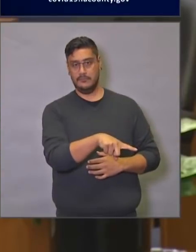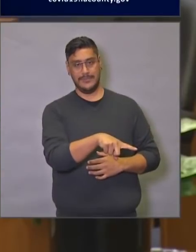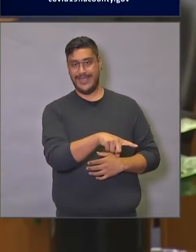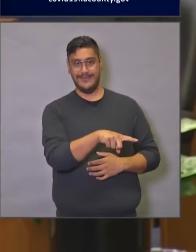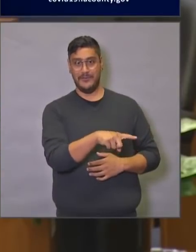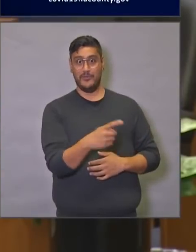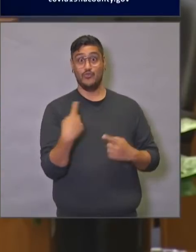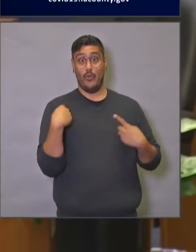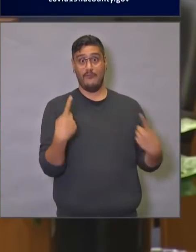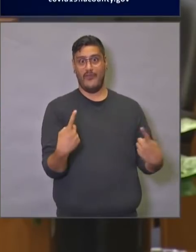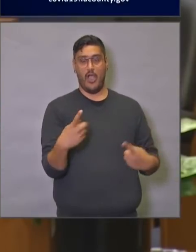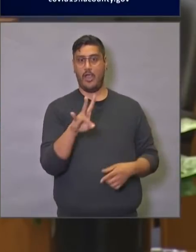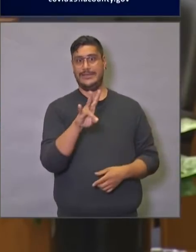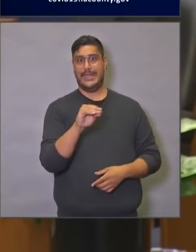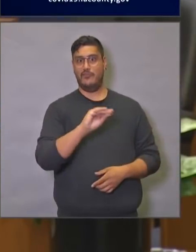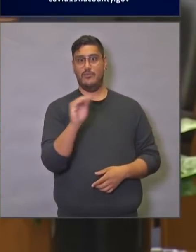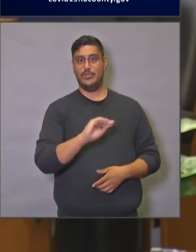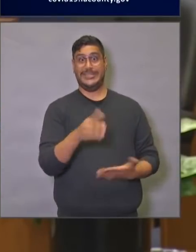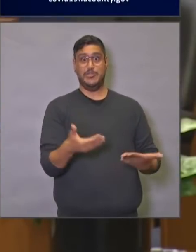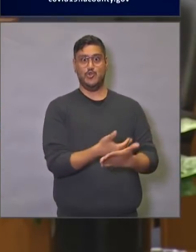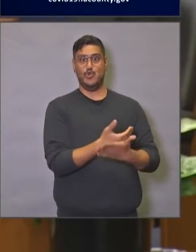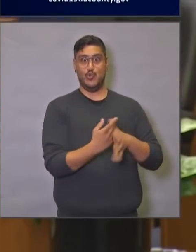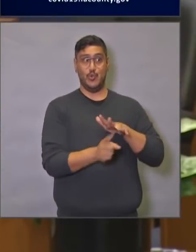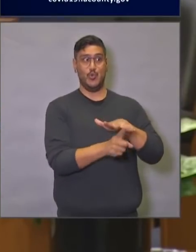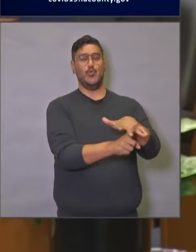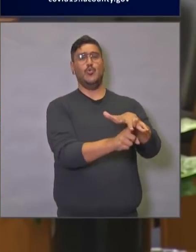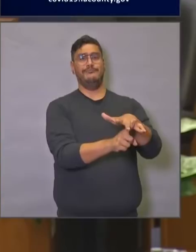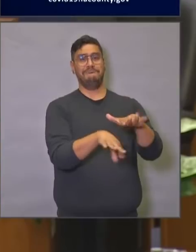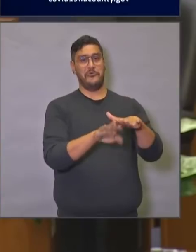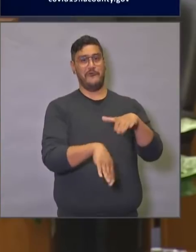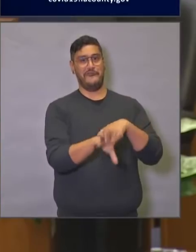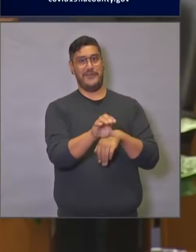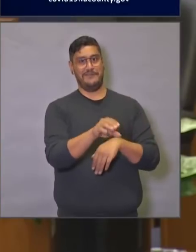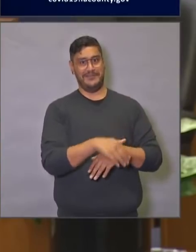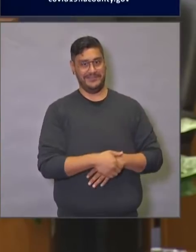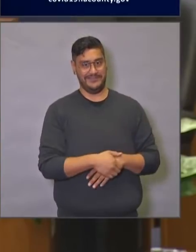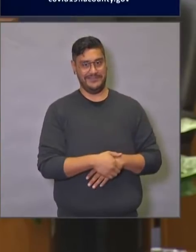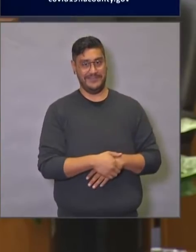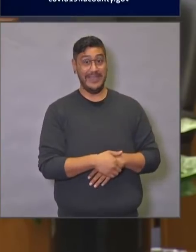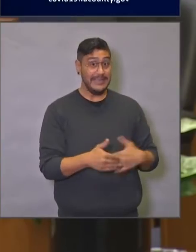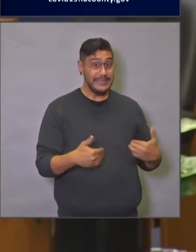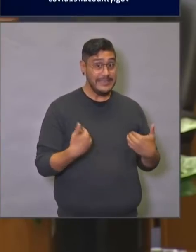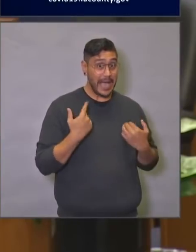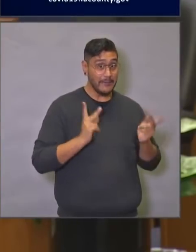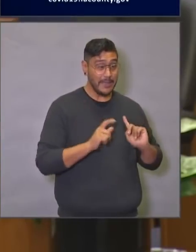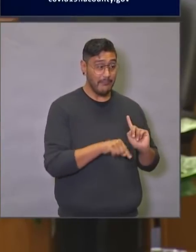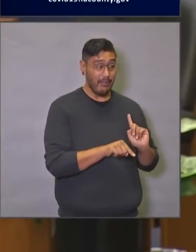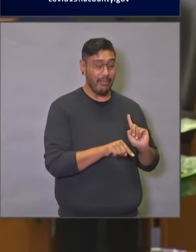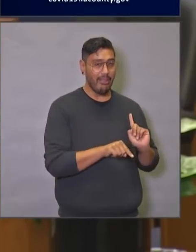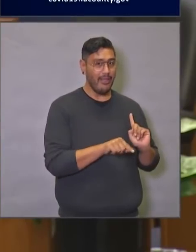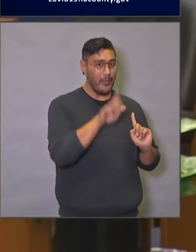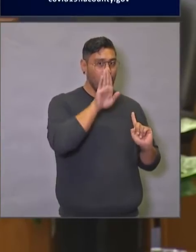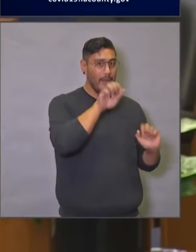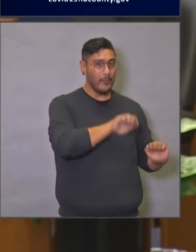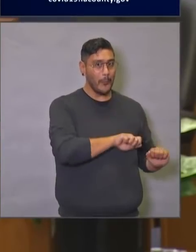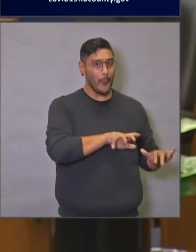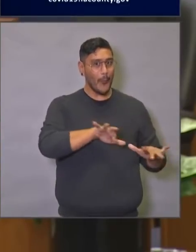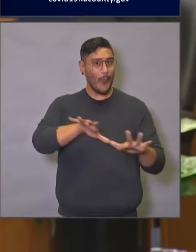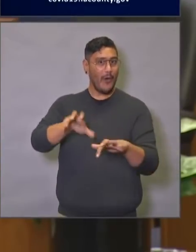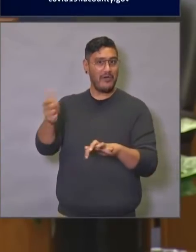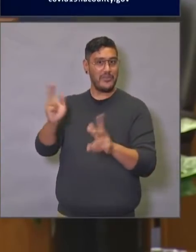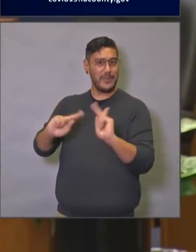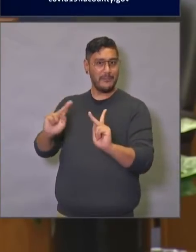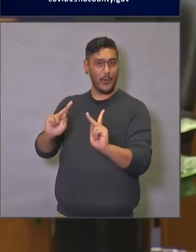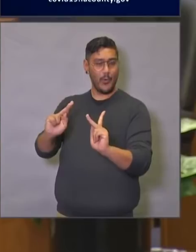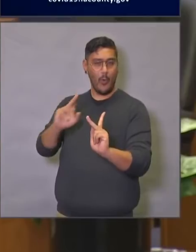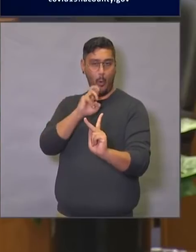new cases. So young people infecting other people, and some of the people that they're infecting are people who are older, have underlying health conditions,